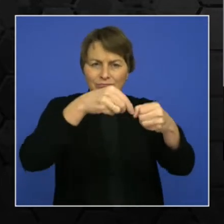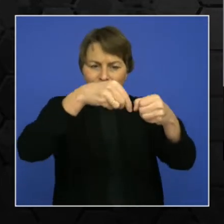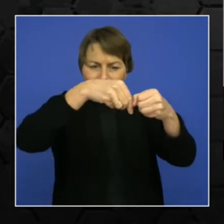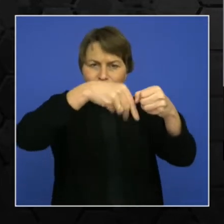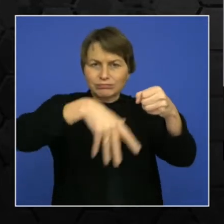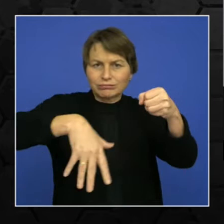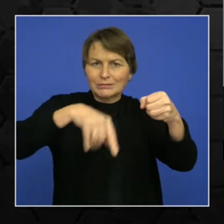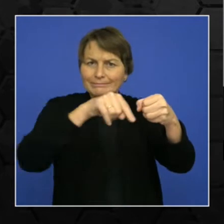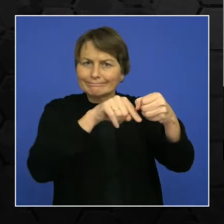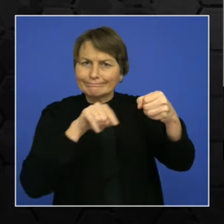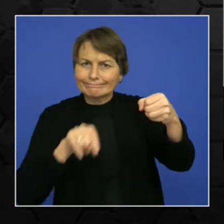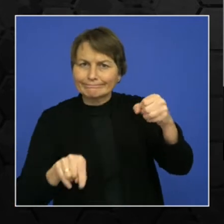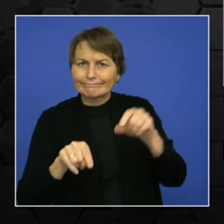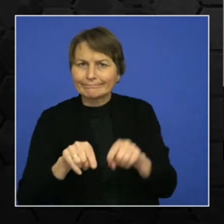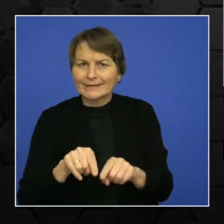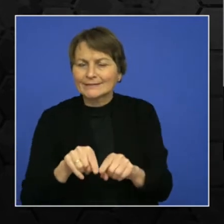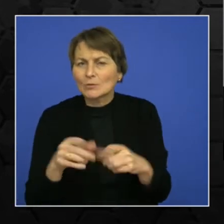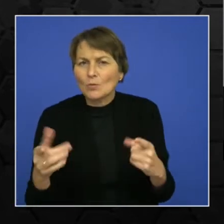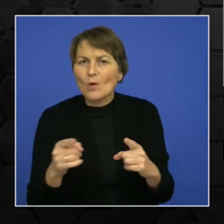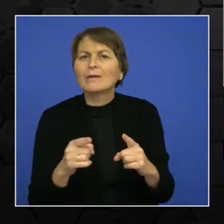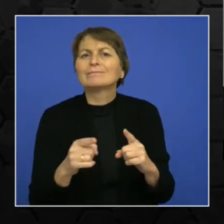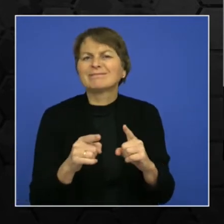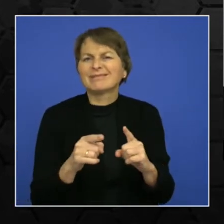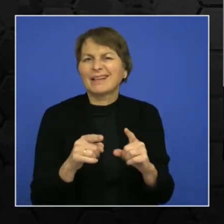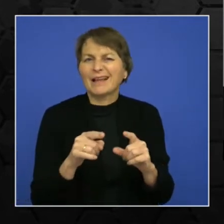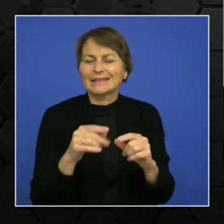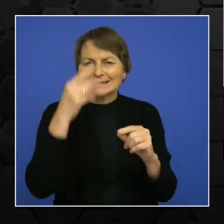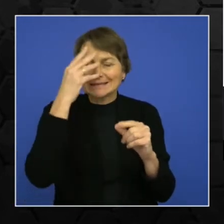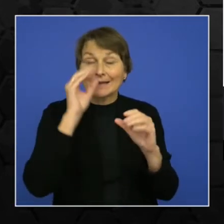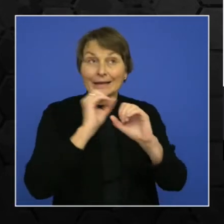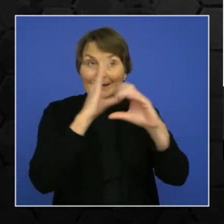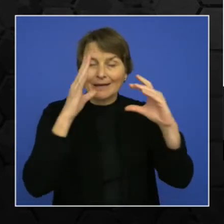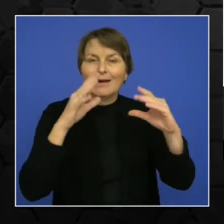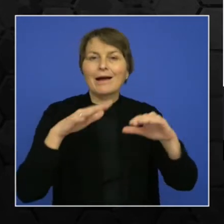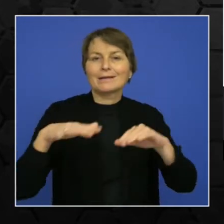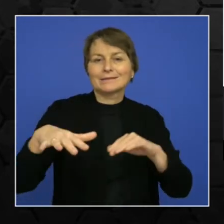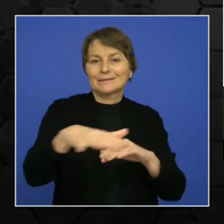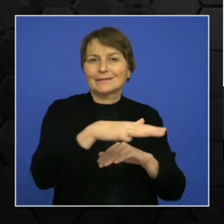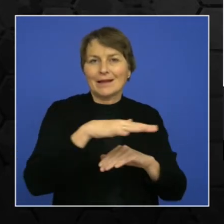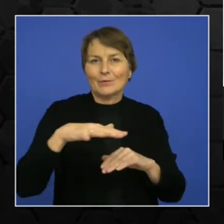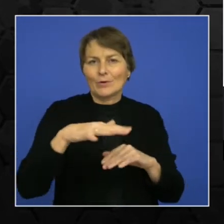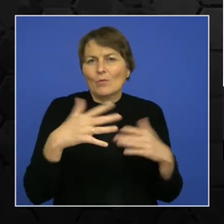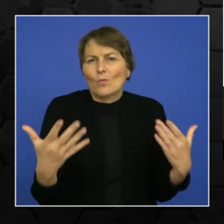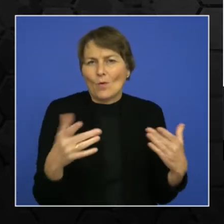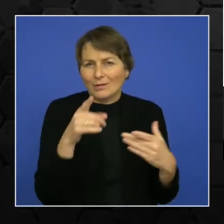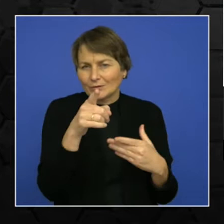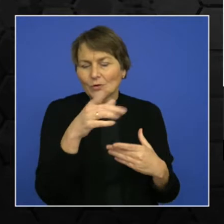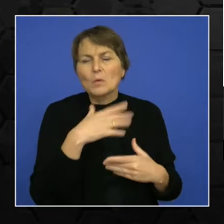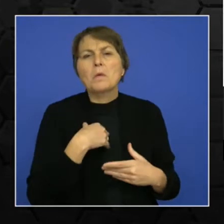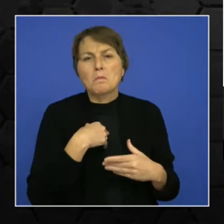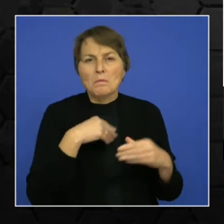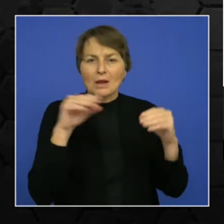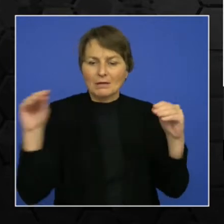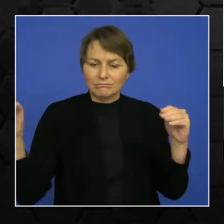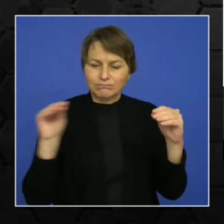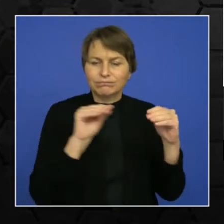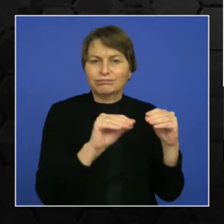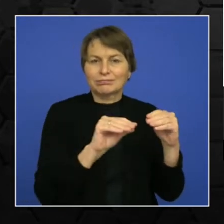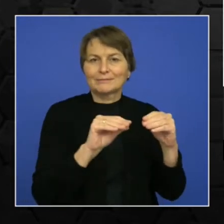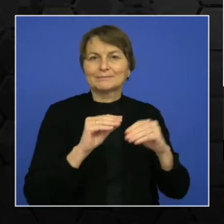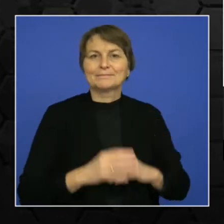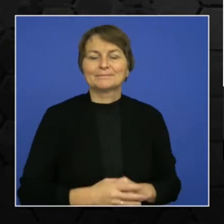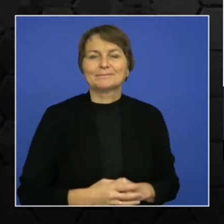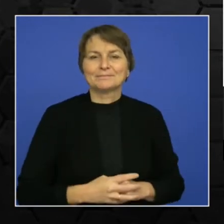it: scenario.greeting.index. So scenario dot is something that you invoke the scenario here. And this has